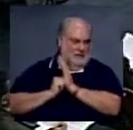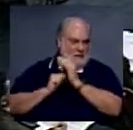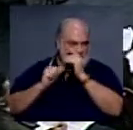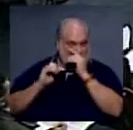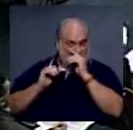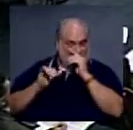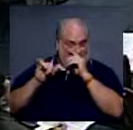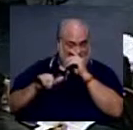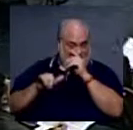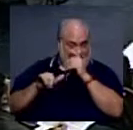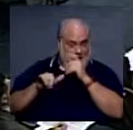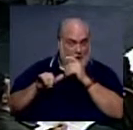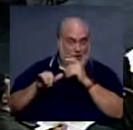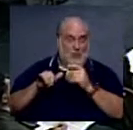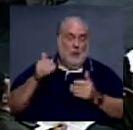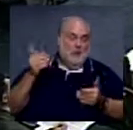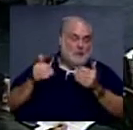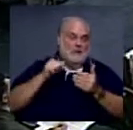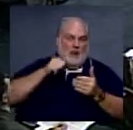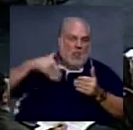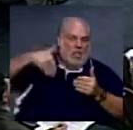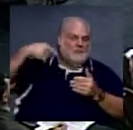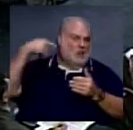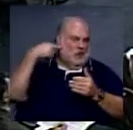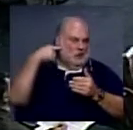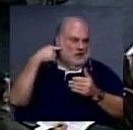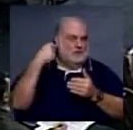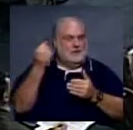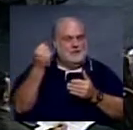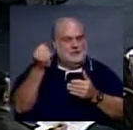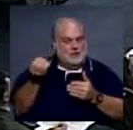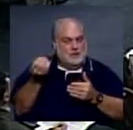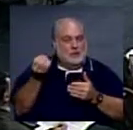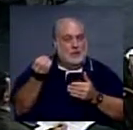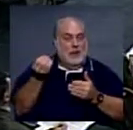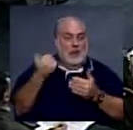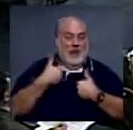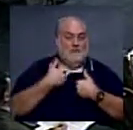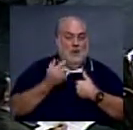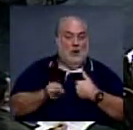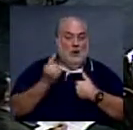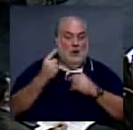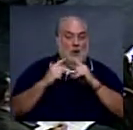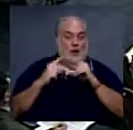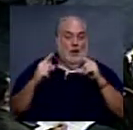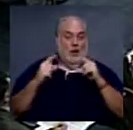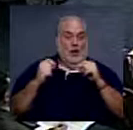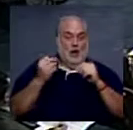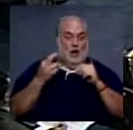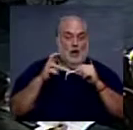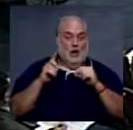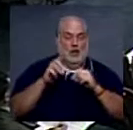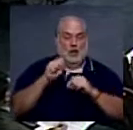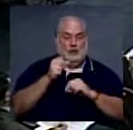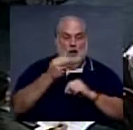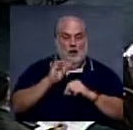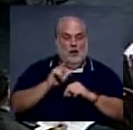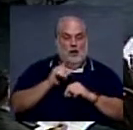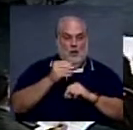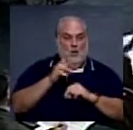something that we may not have heard about before. So at this time, I have one card. Cheryl Warden.